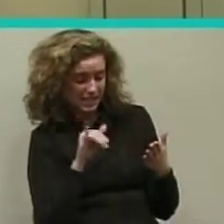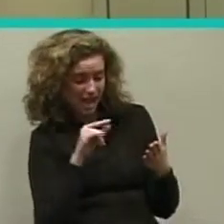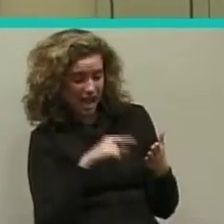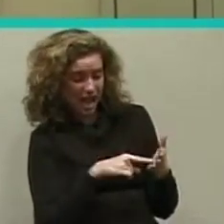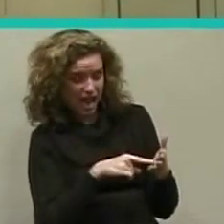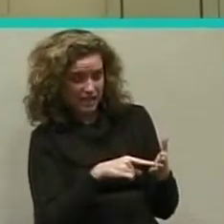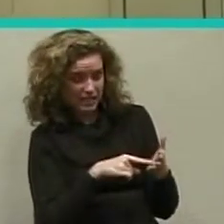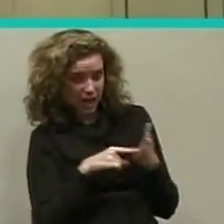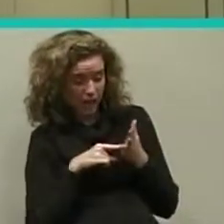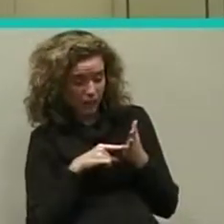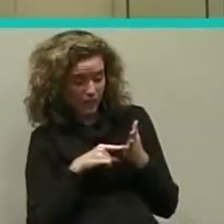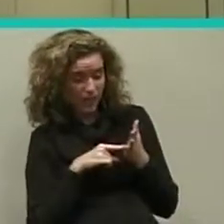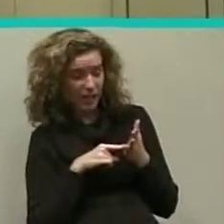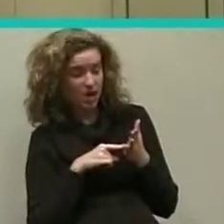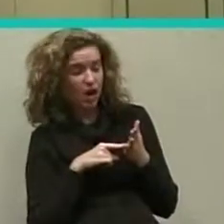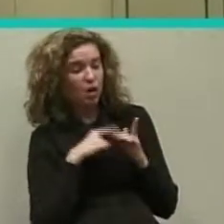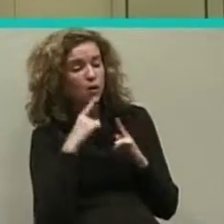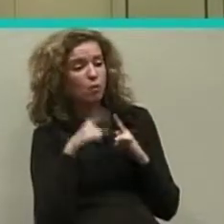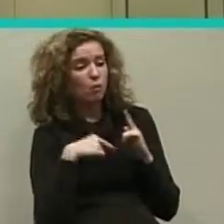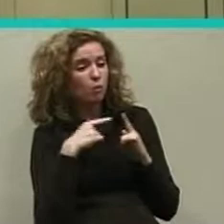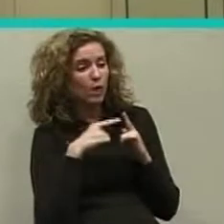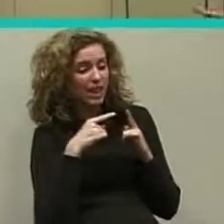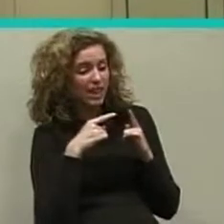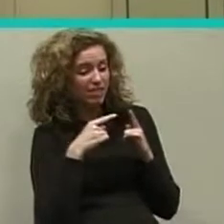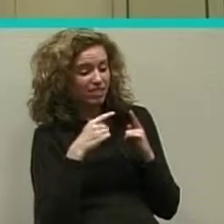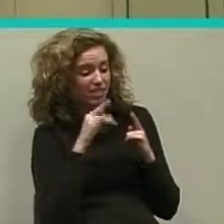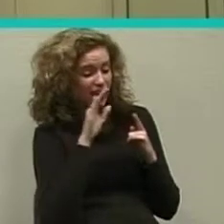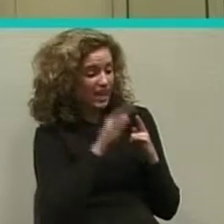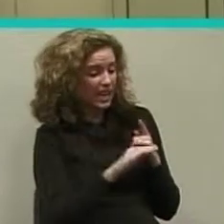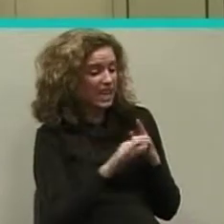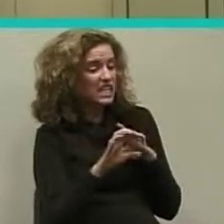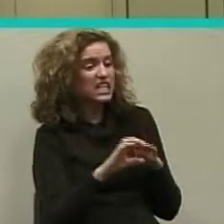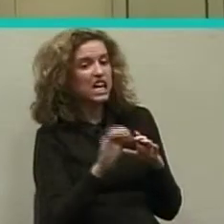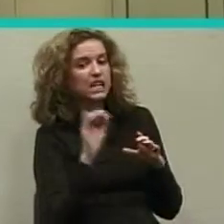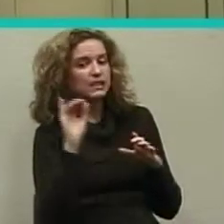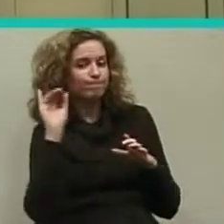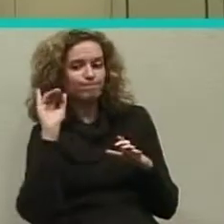a person, when the kid does this, what am I going to do?